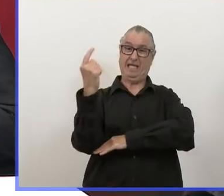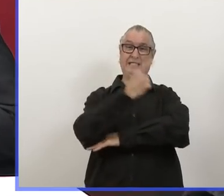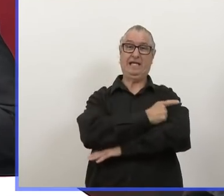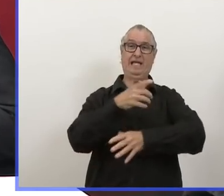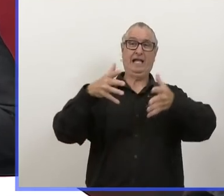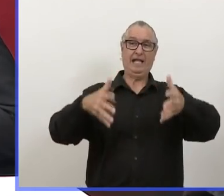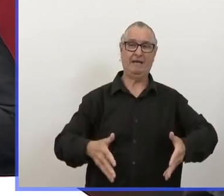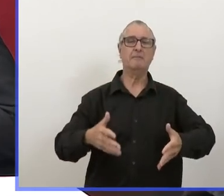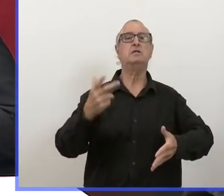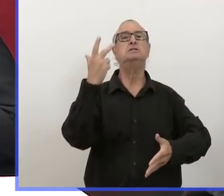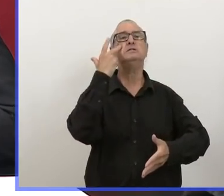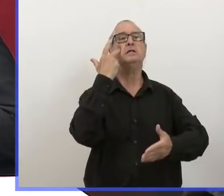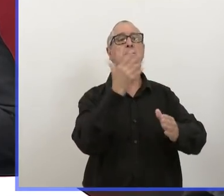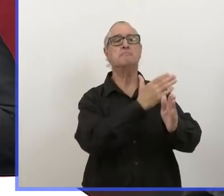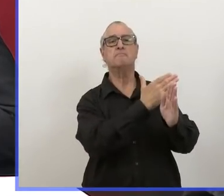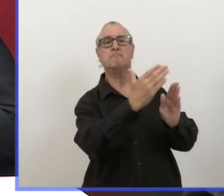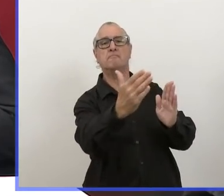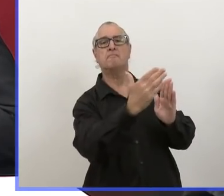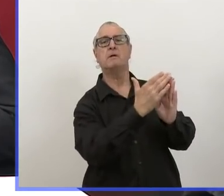numbers look like.